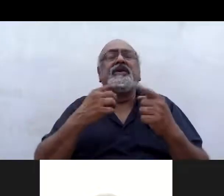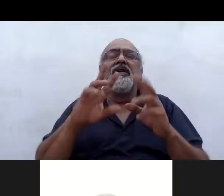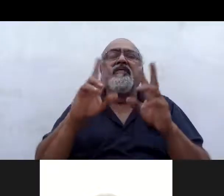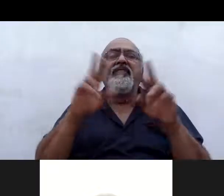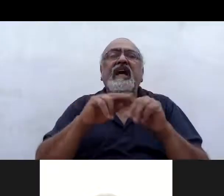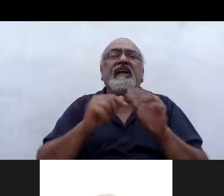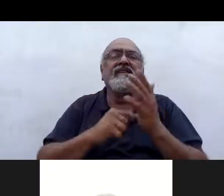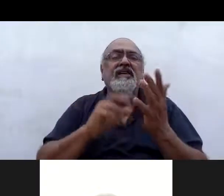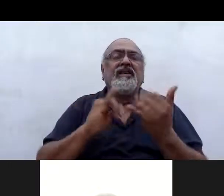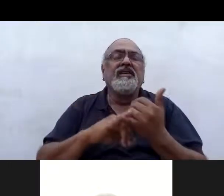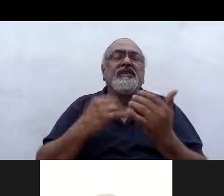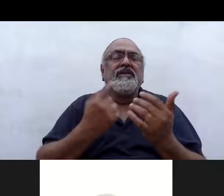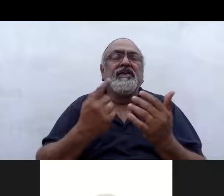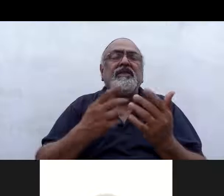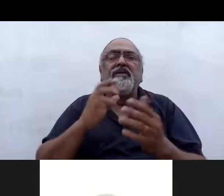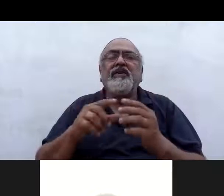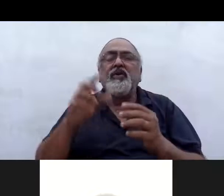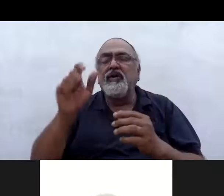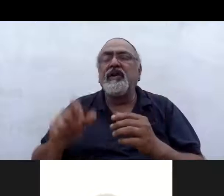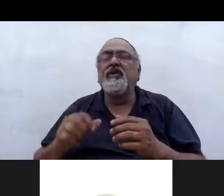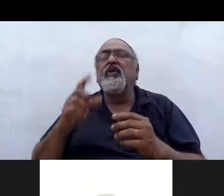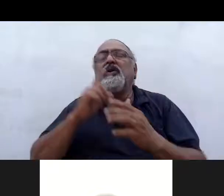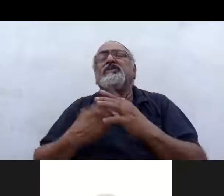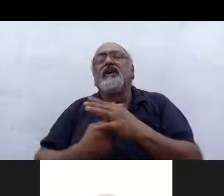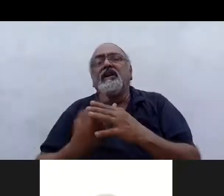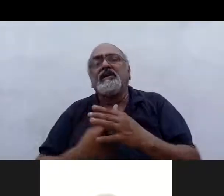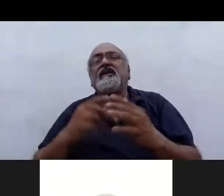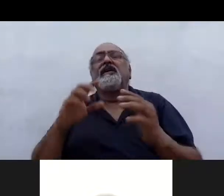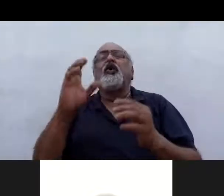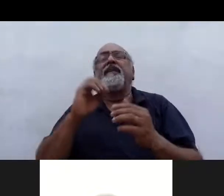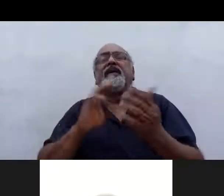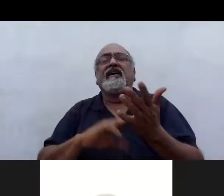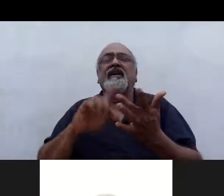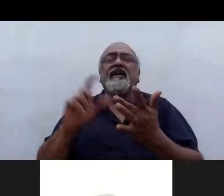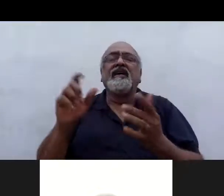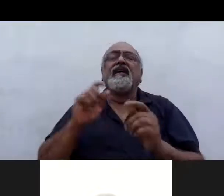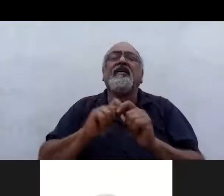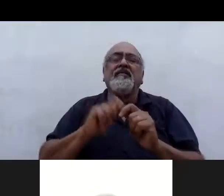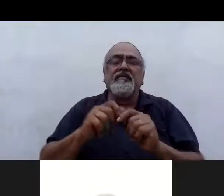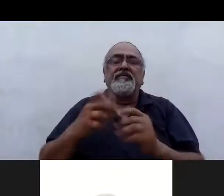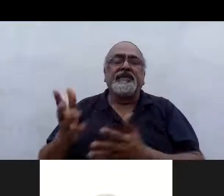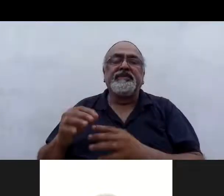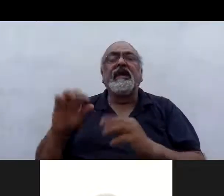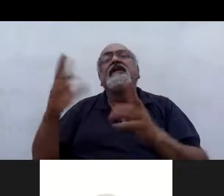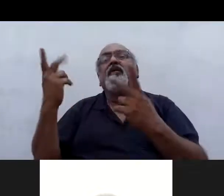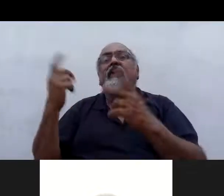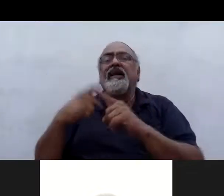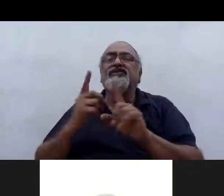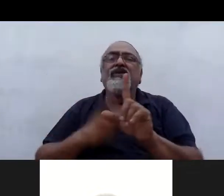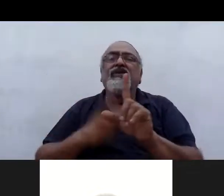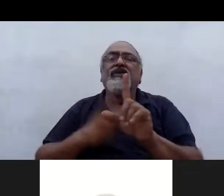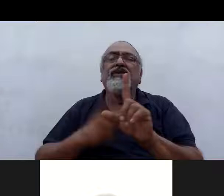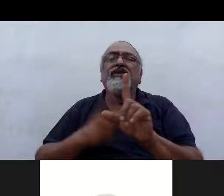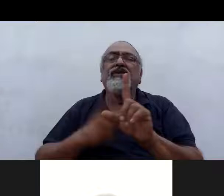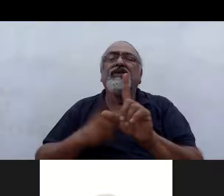about him as a comedian or something of that sort. His other XYZ, let's